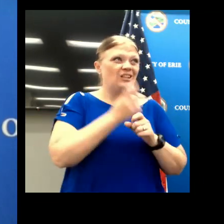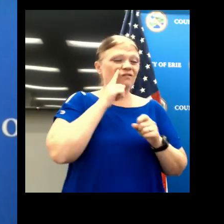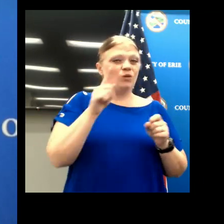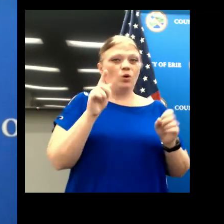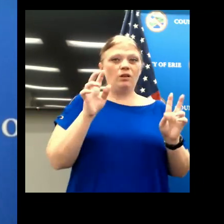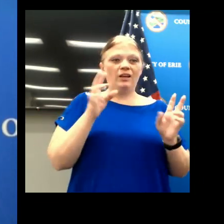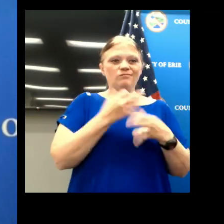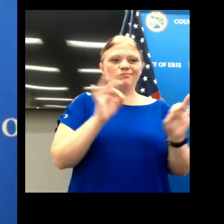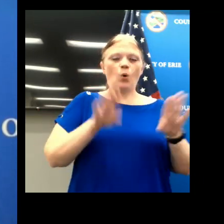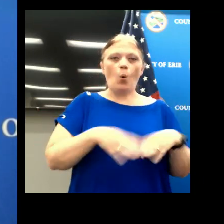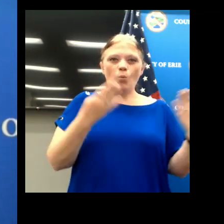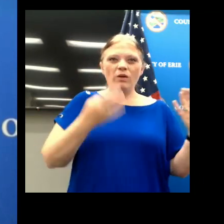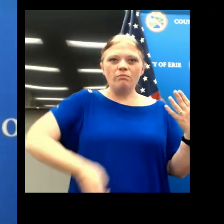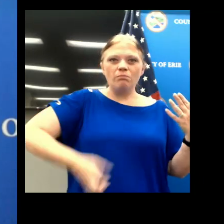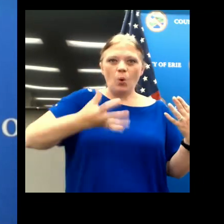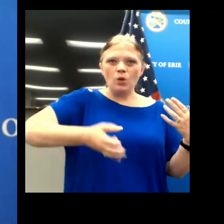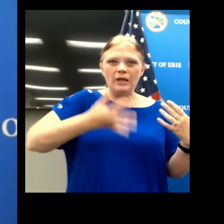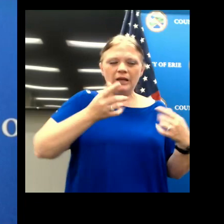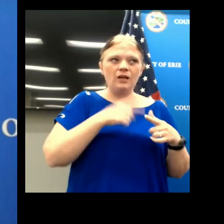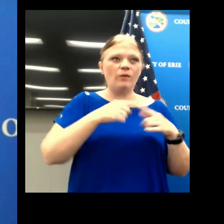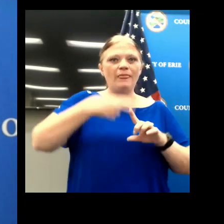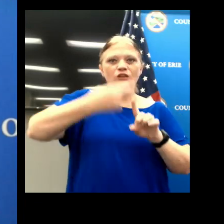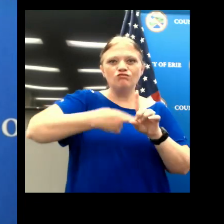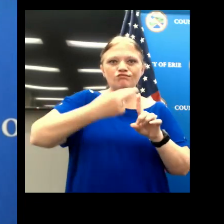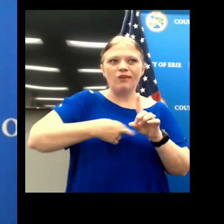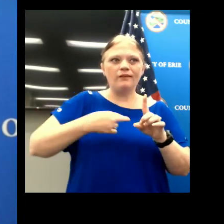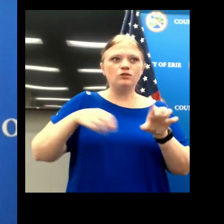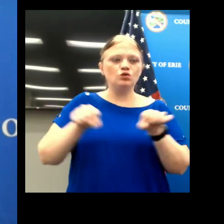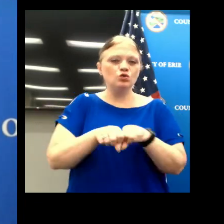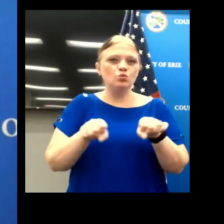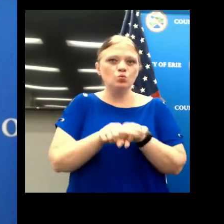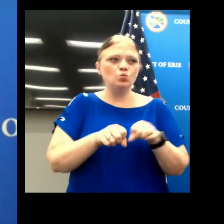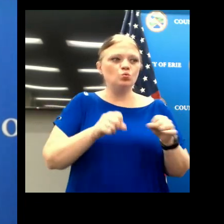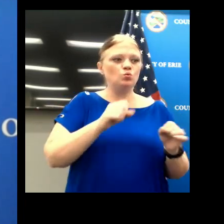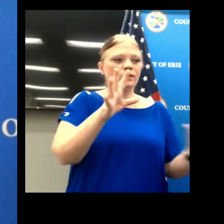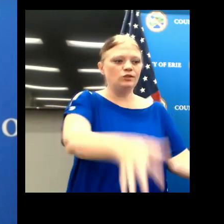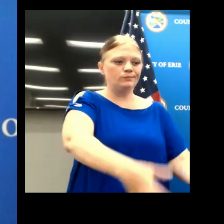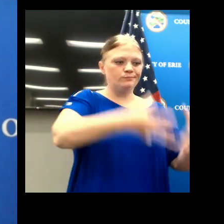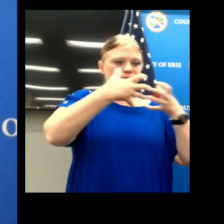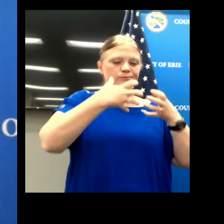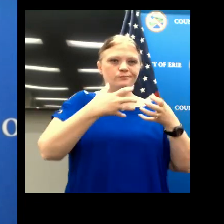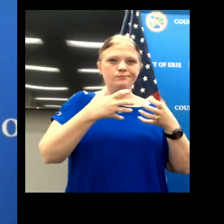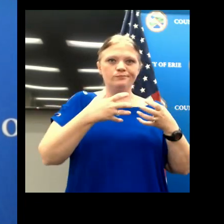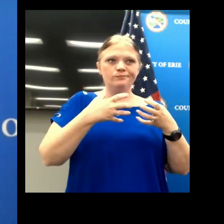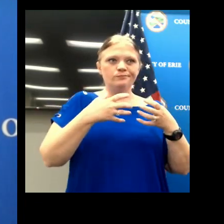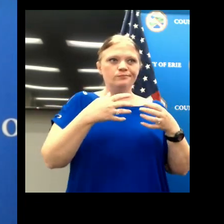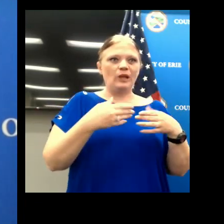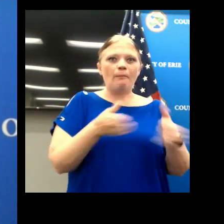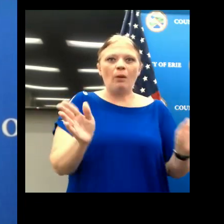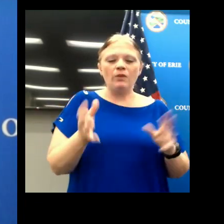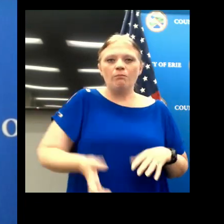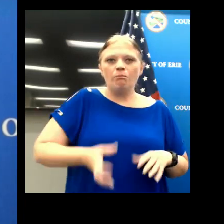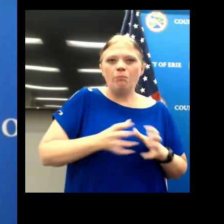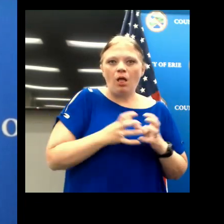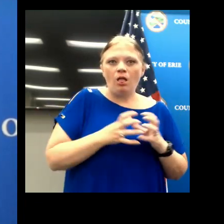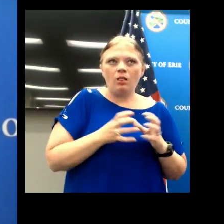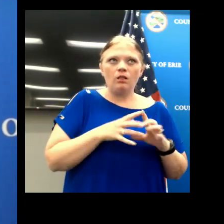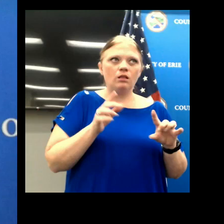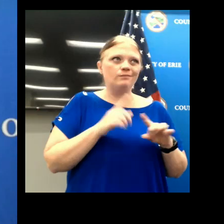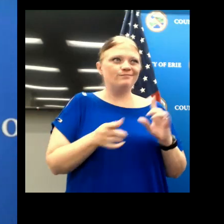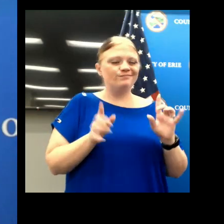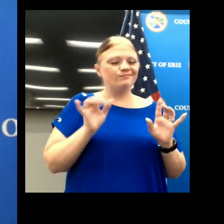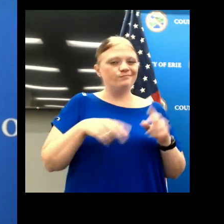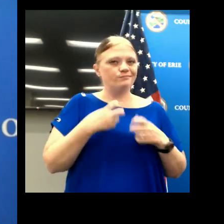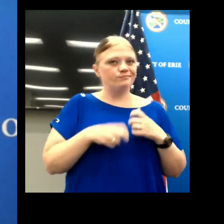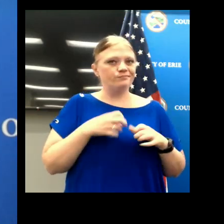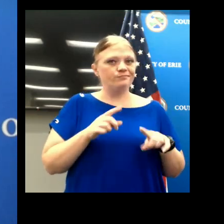different situation where people usually come, grab a ball on the rack, rent the shoes, different situation. But I don't see a problem if they